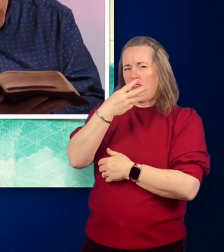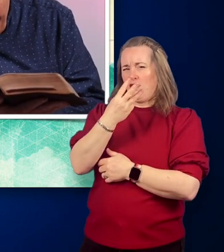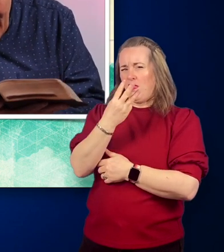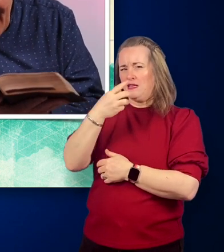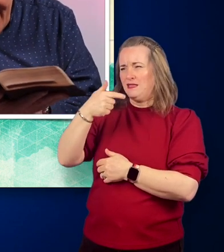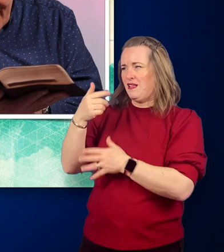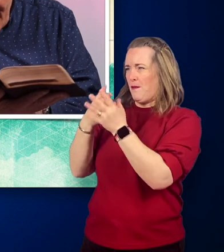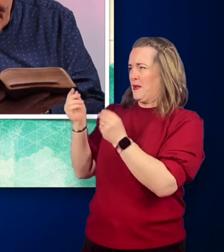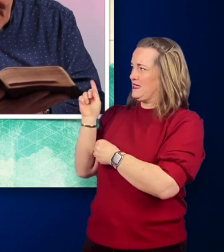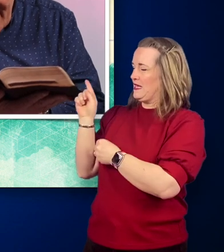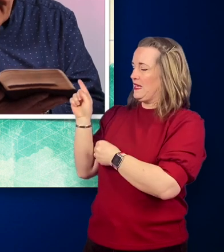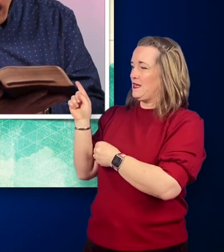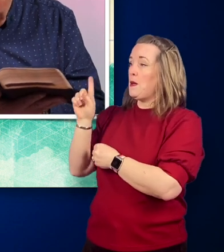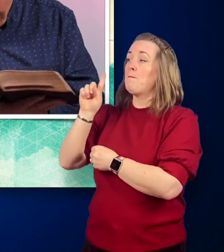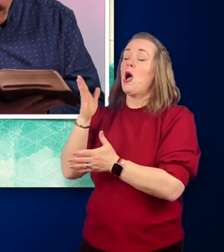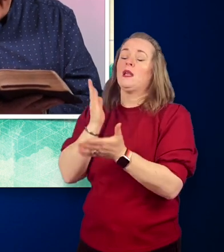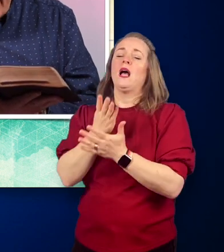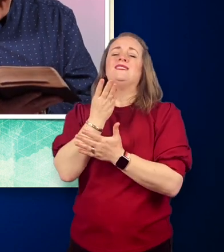that there, Philip said